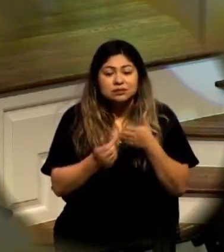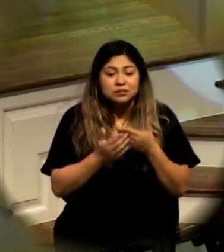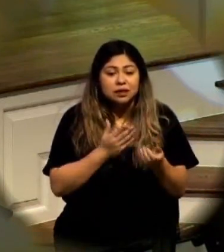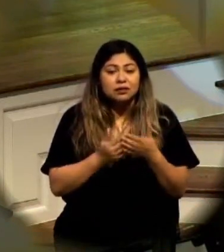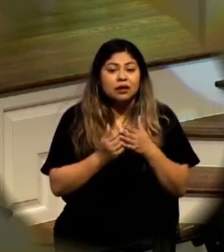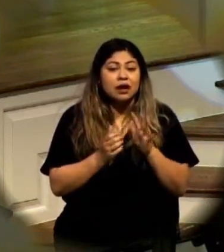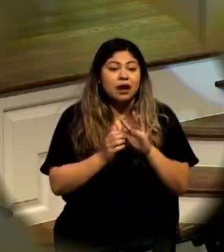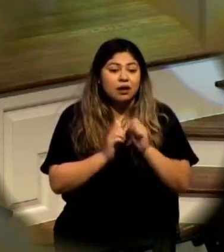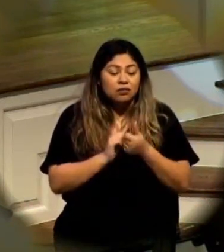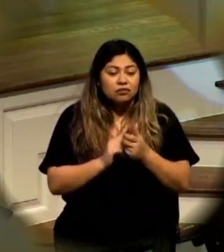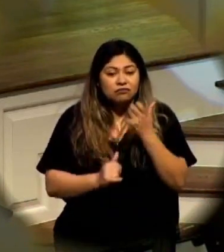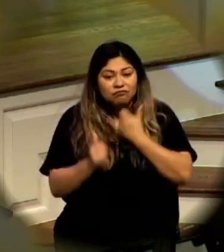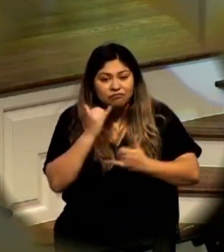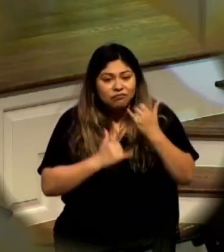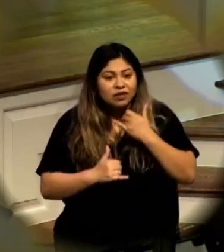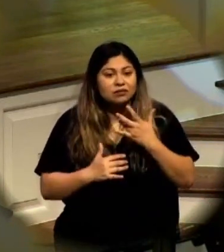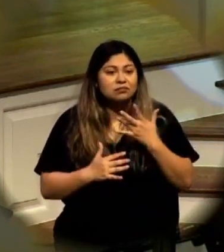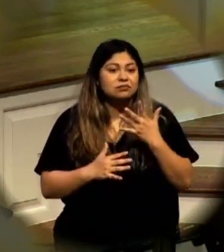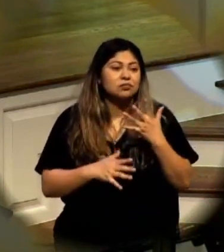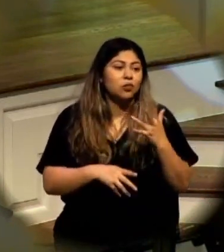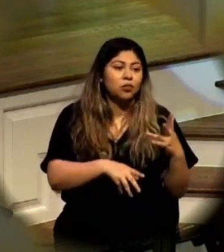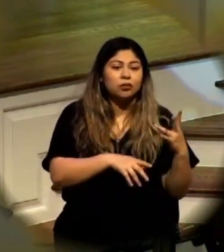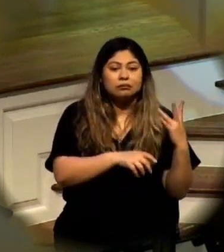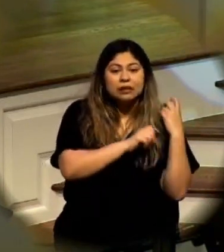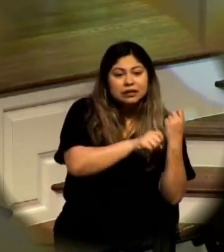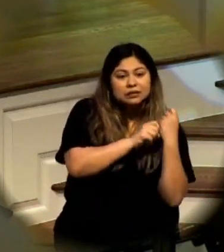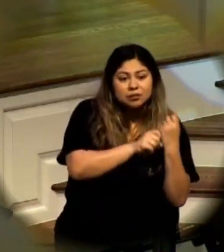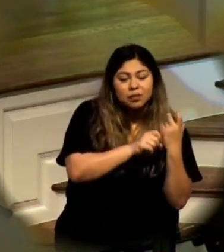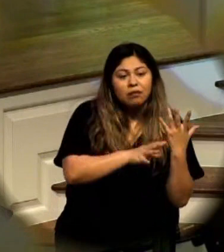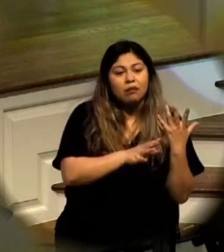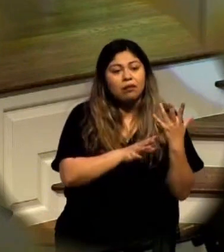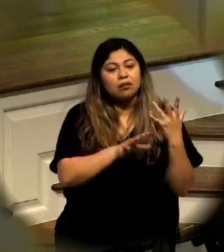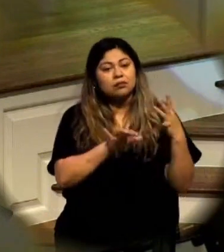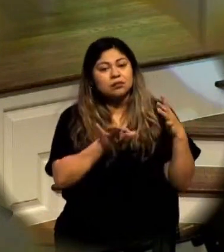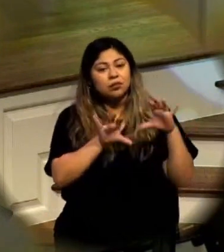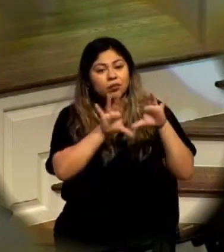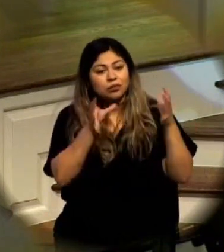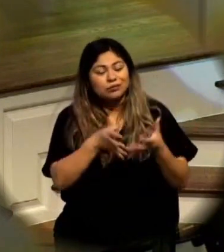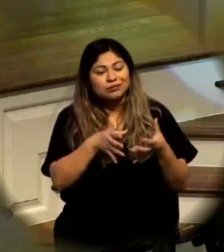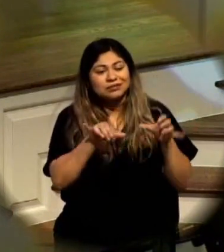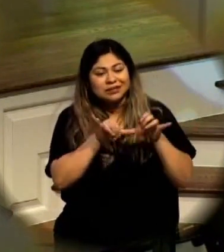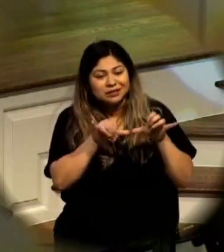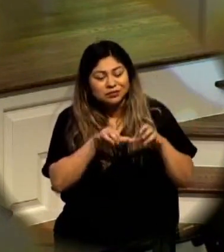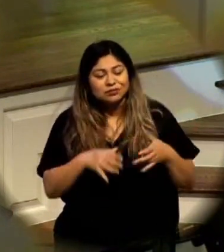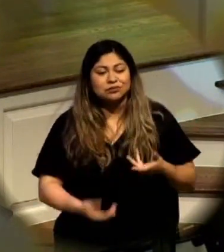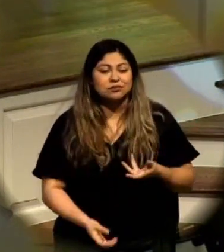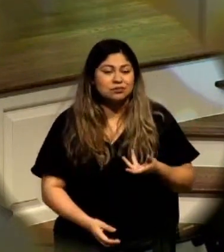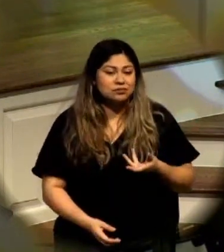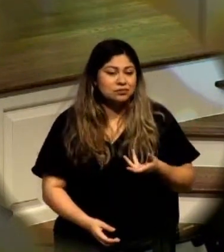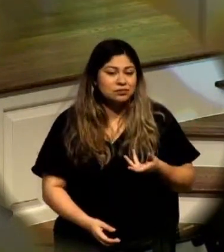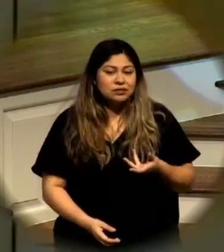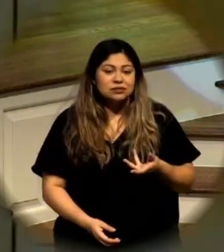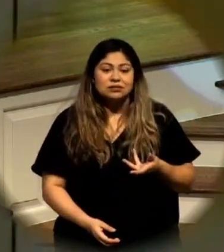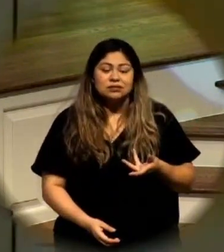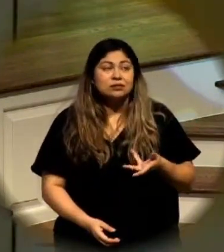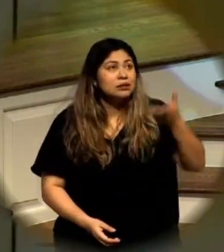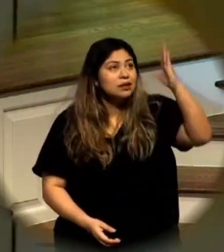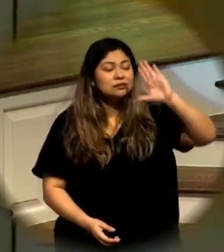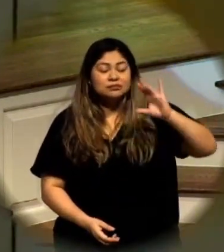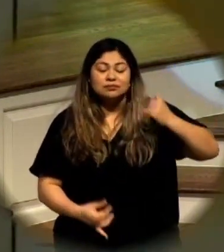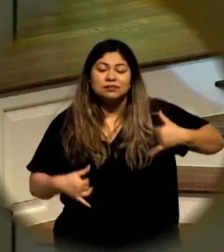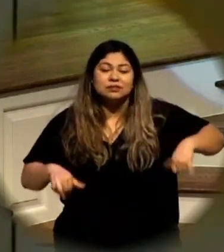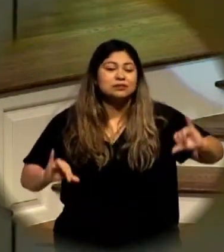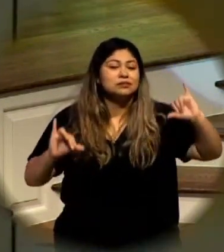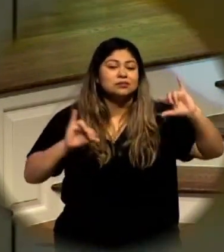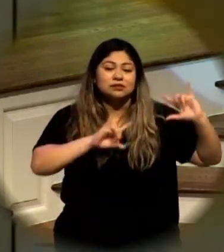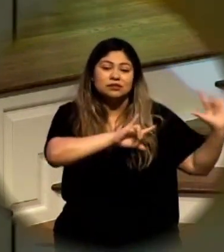you feel like based on the world's standards, you would know God loves you and he has all the grace you